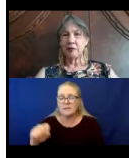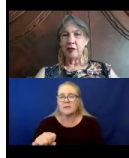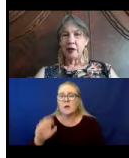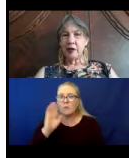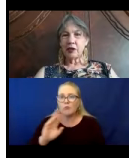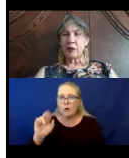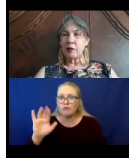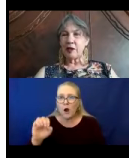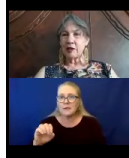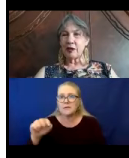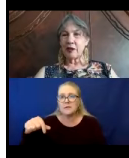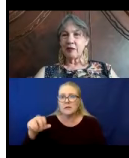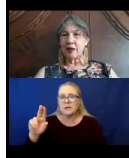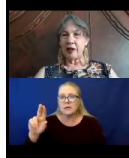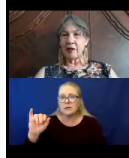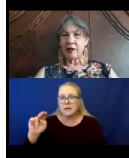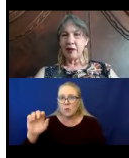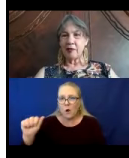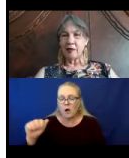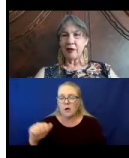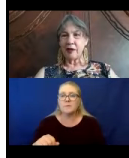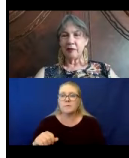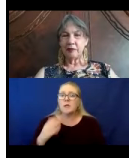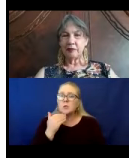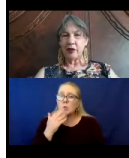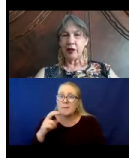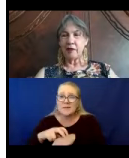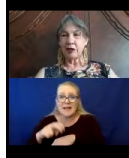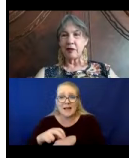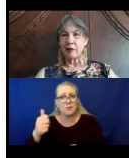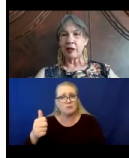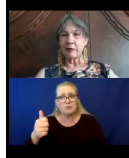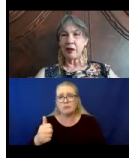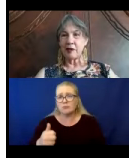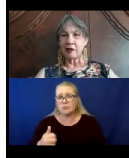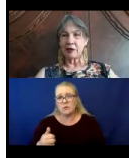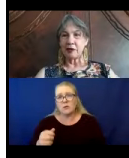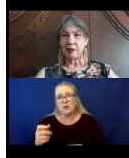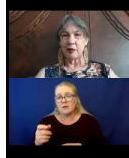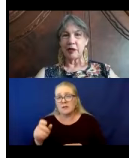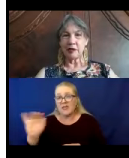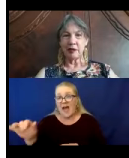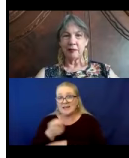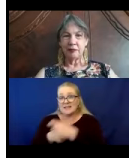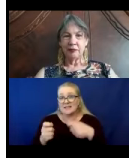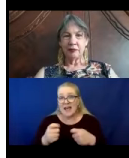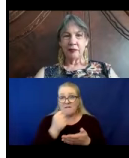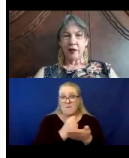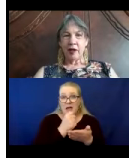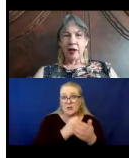quinoa. Sweet potatoes are a very healthy carbohydrate. You can have instead of your mashed potatoes or pasta.